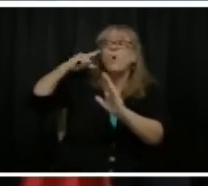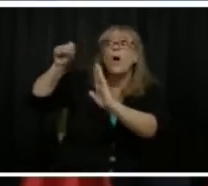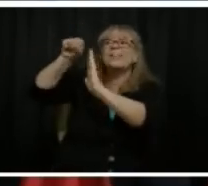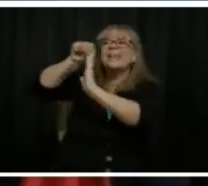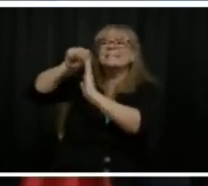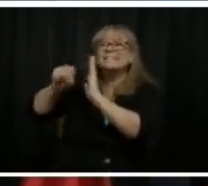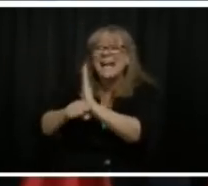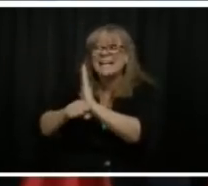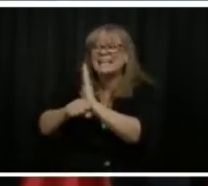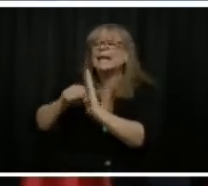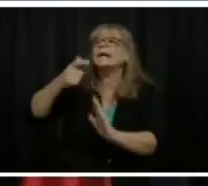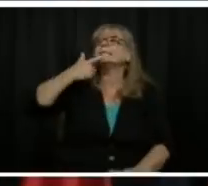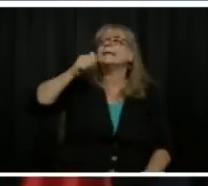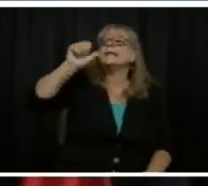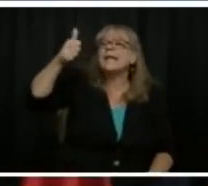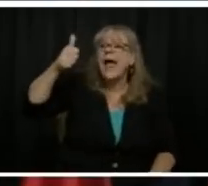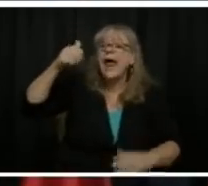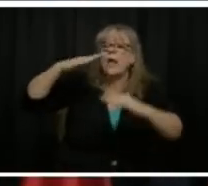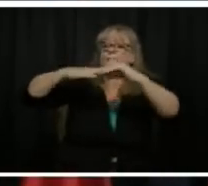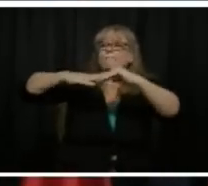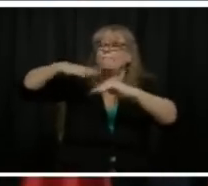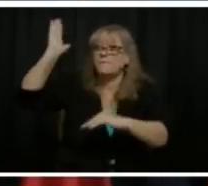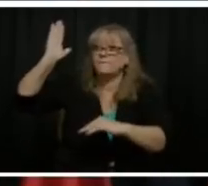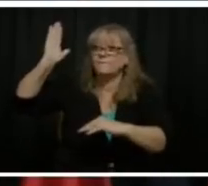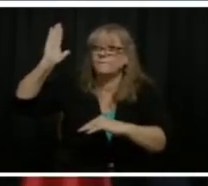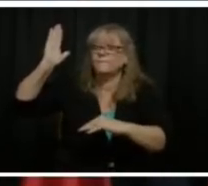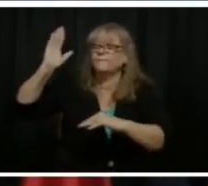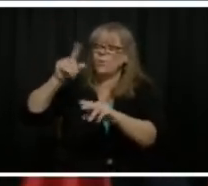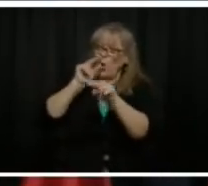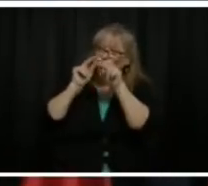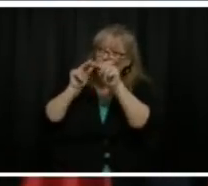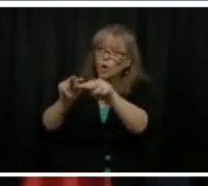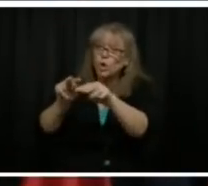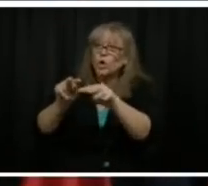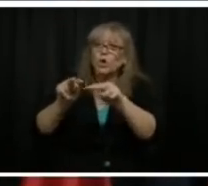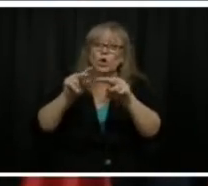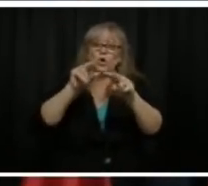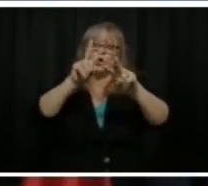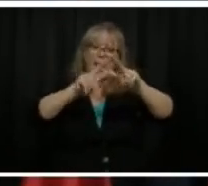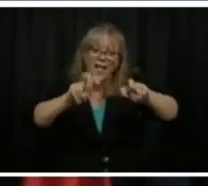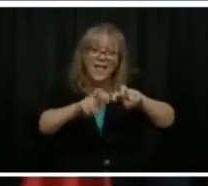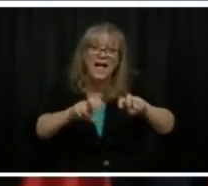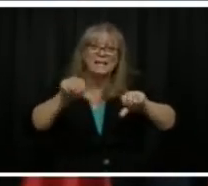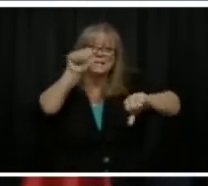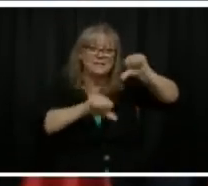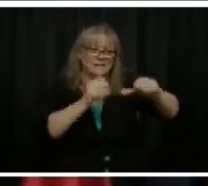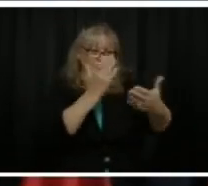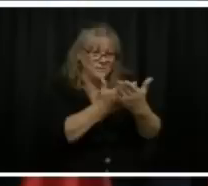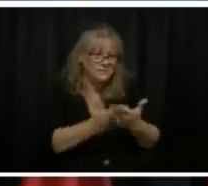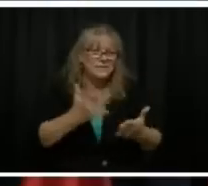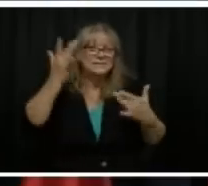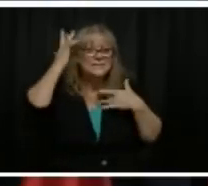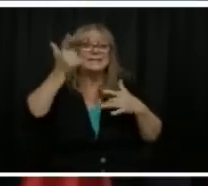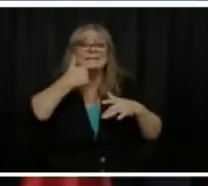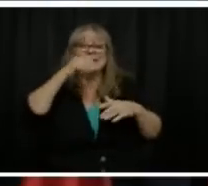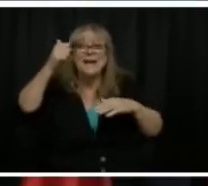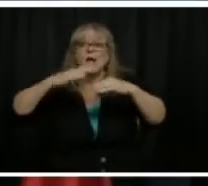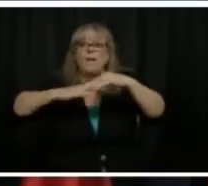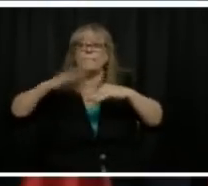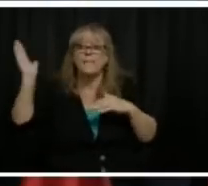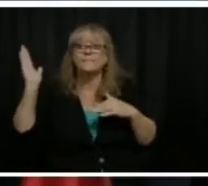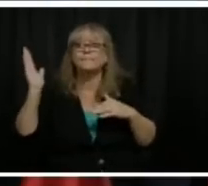good science to back that up, and clearly folks over 10 should be wearing masks. My kids wear masks when they are, in stores. I think in Boulder